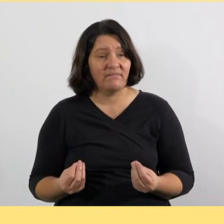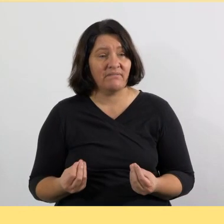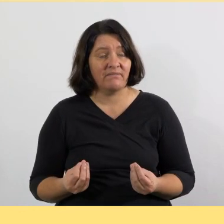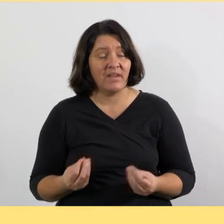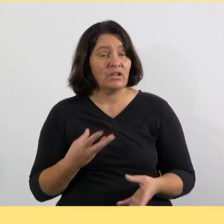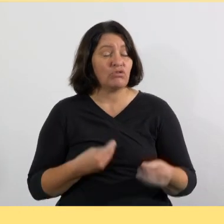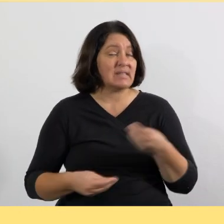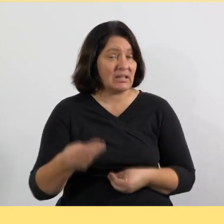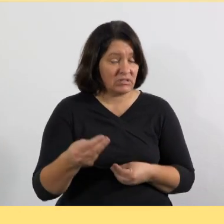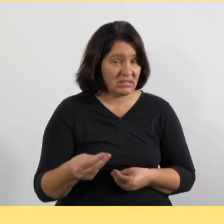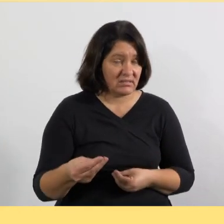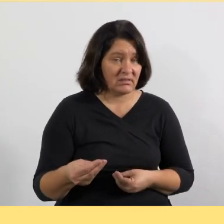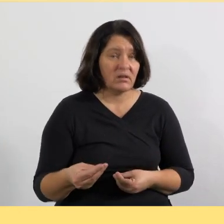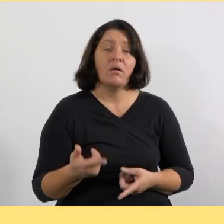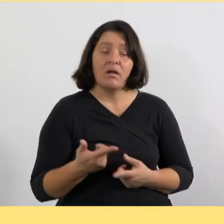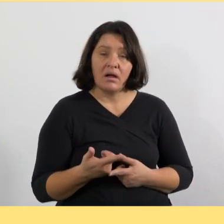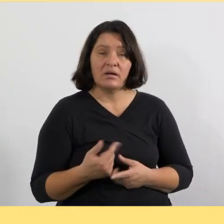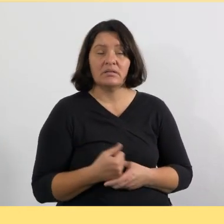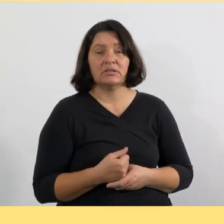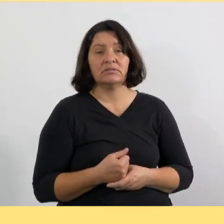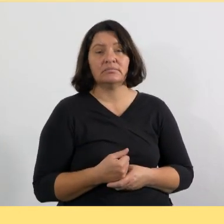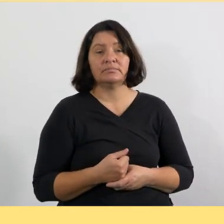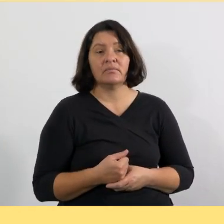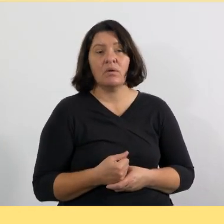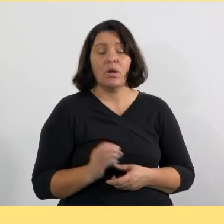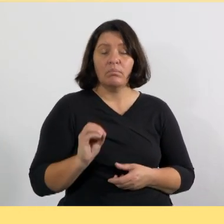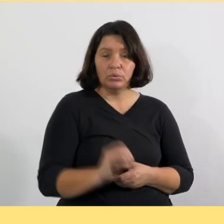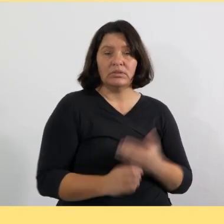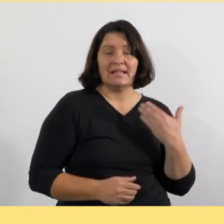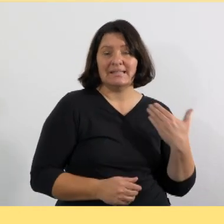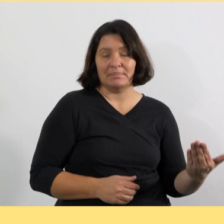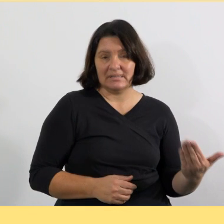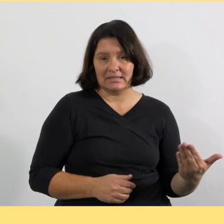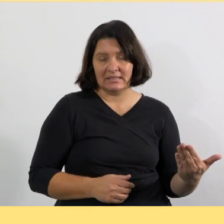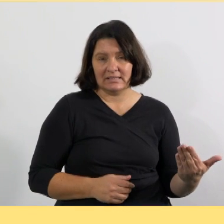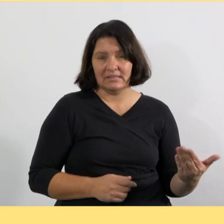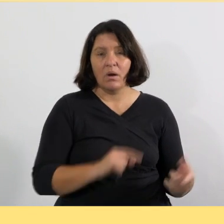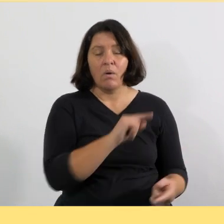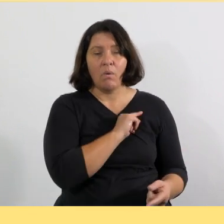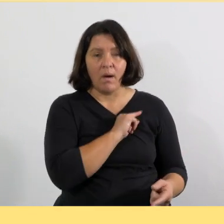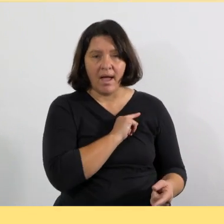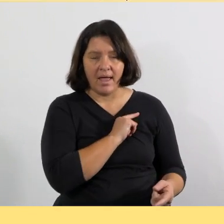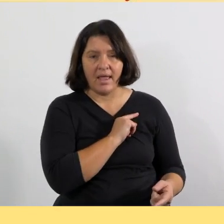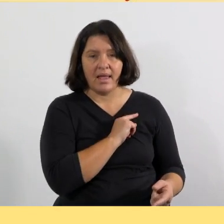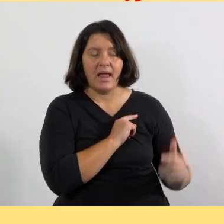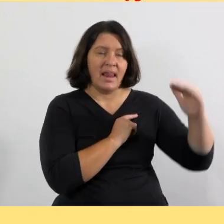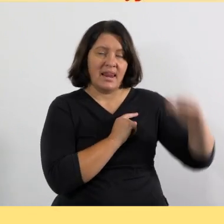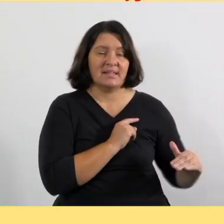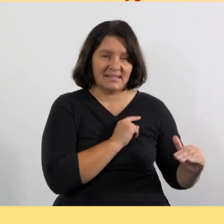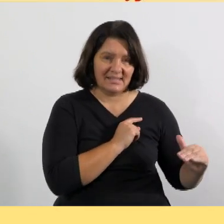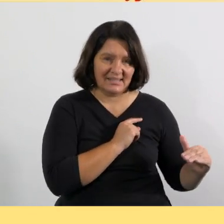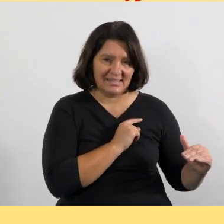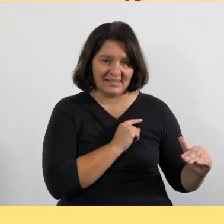have such a transaction, it will come to the debit side as it is on the debit side